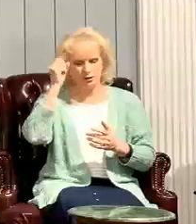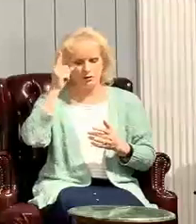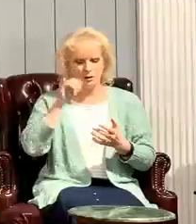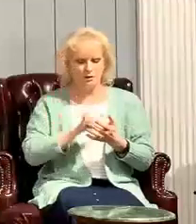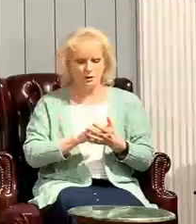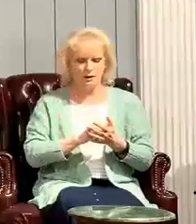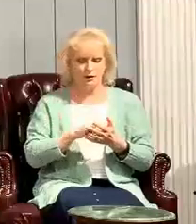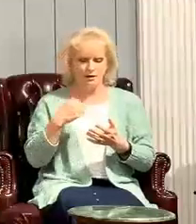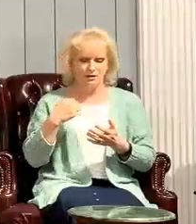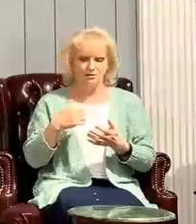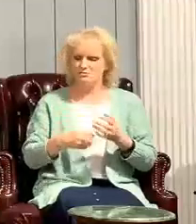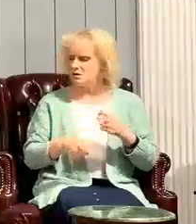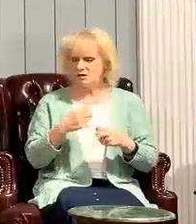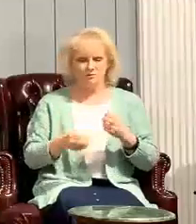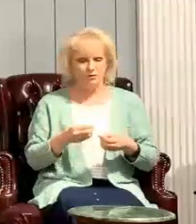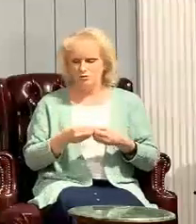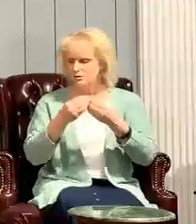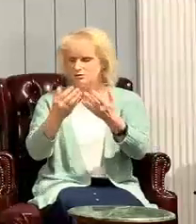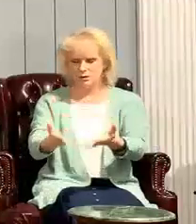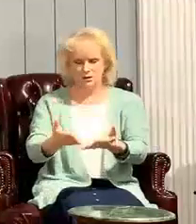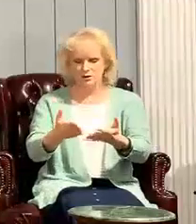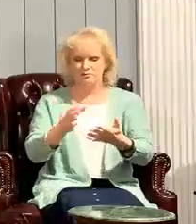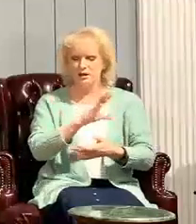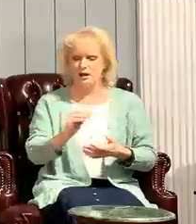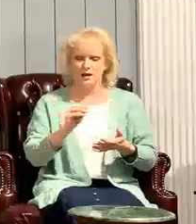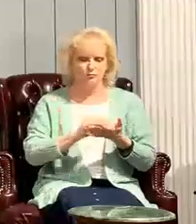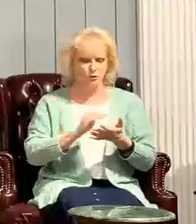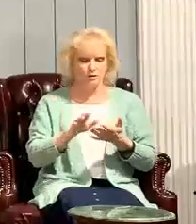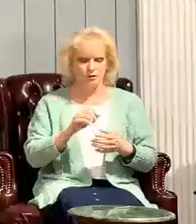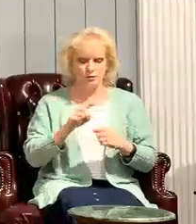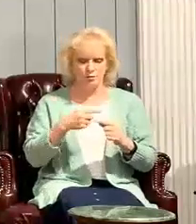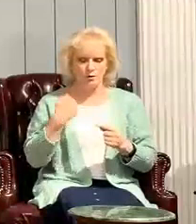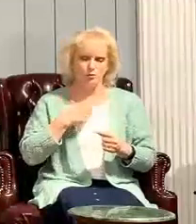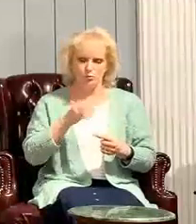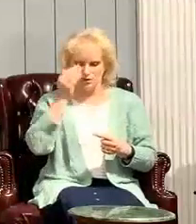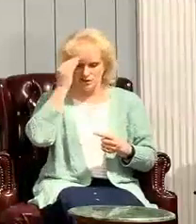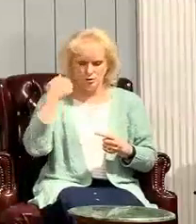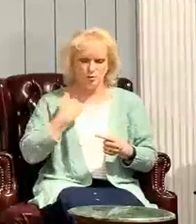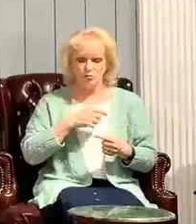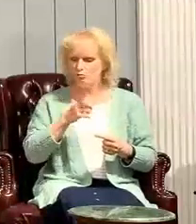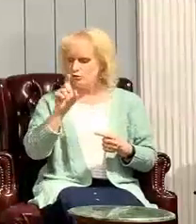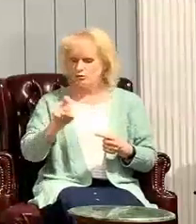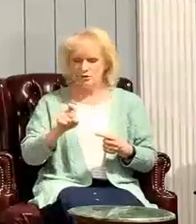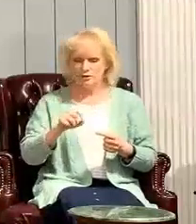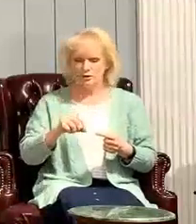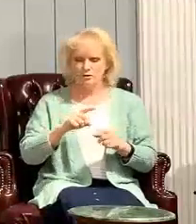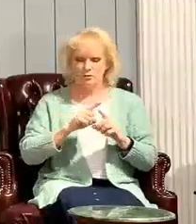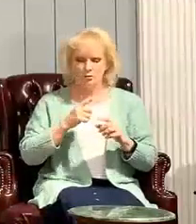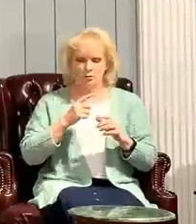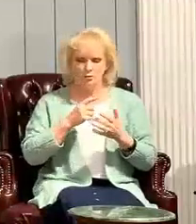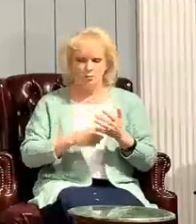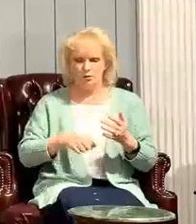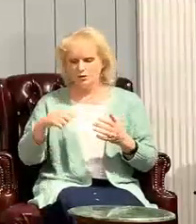give, and it's not at all difficult to forgive when we know that we don't need what someone else can give to us, because you